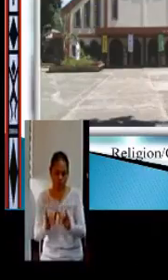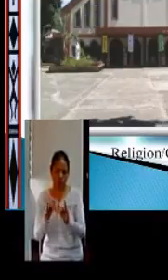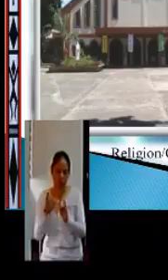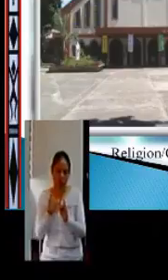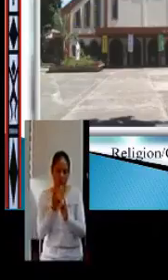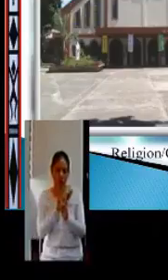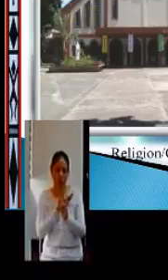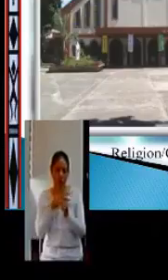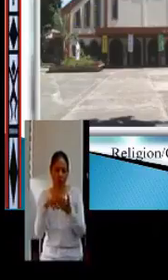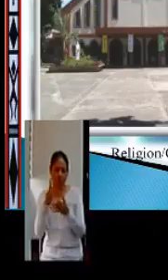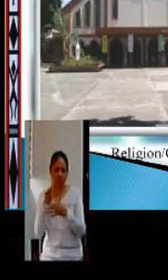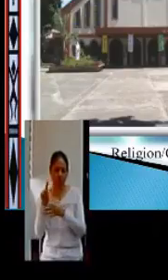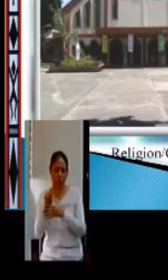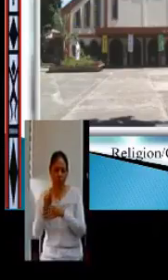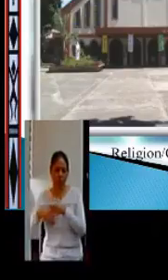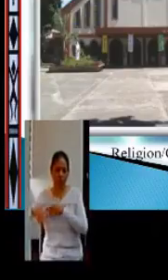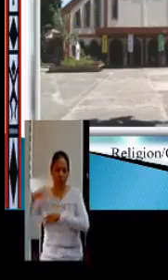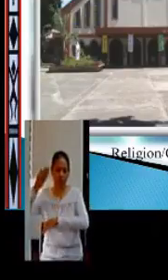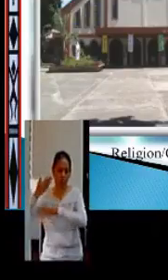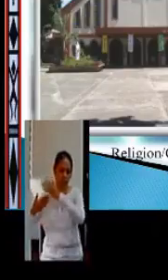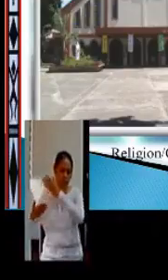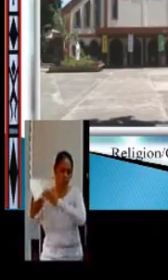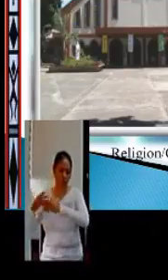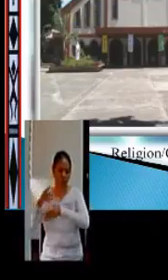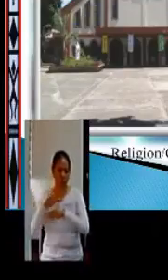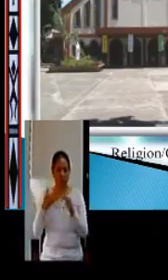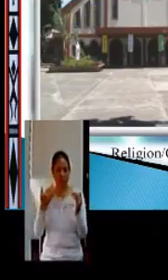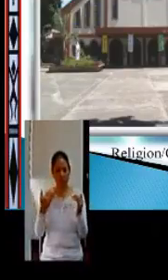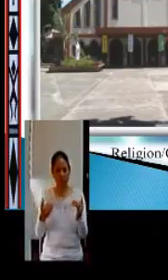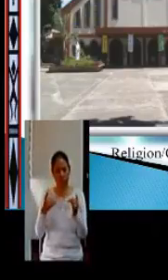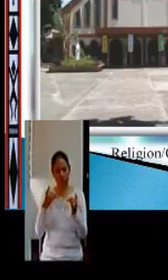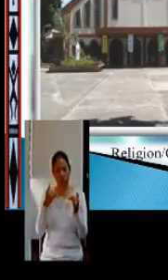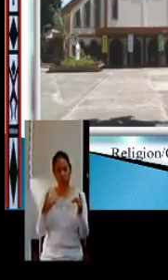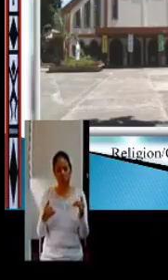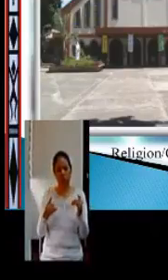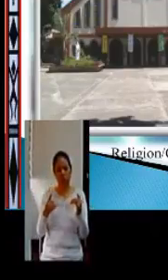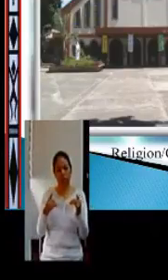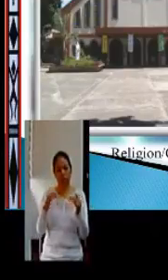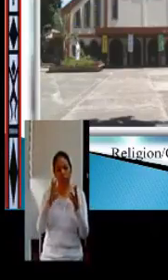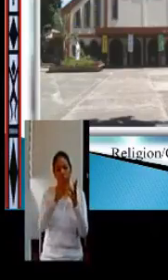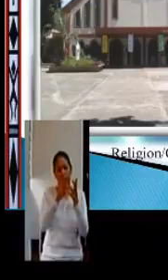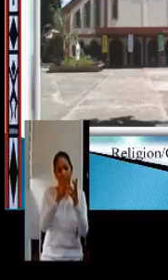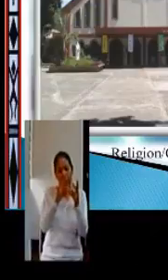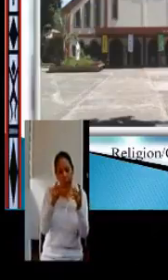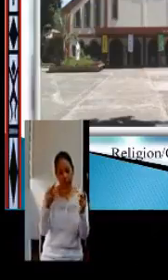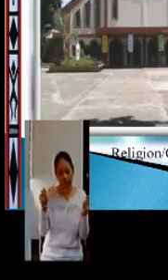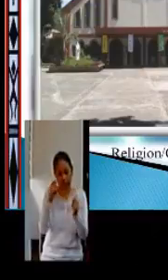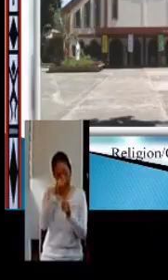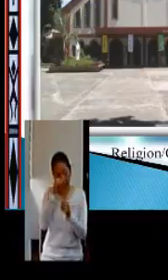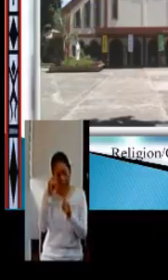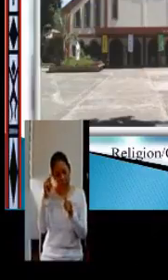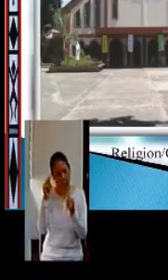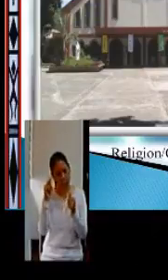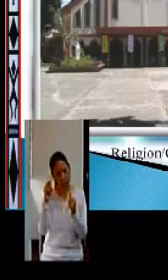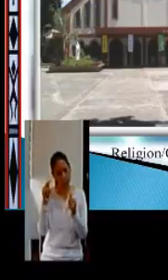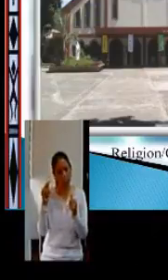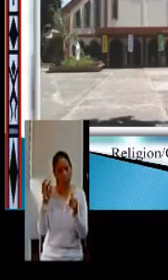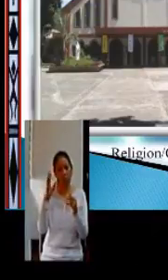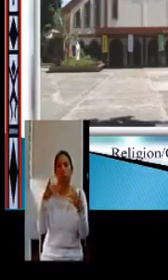now deteriorating because of the, what do you call this, wala nang gana yung aming